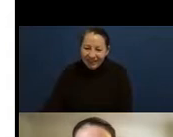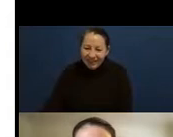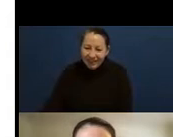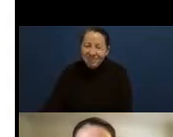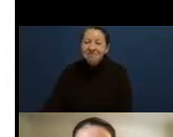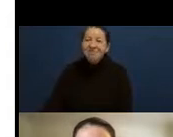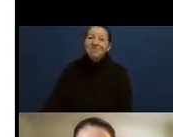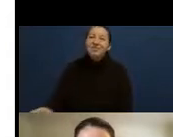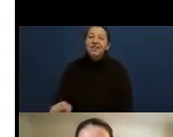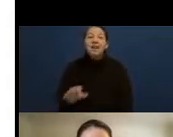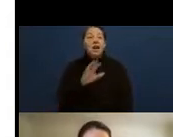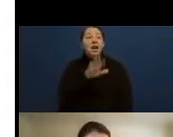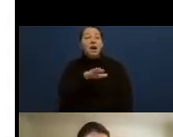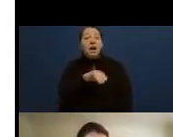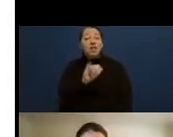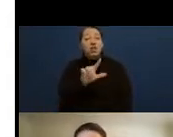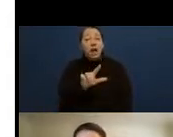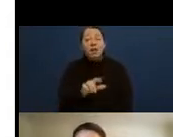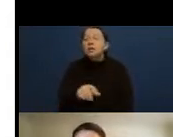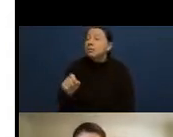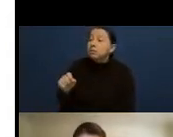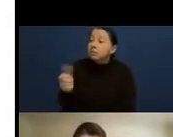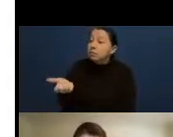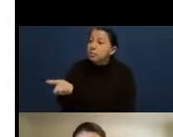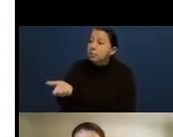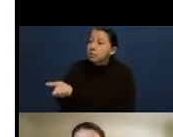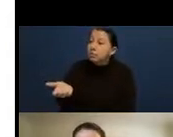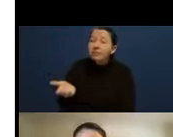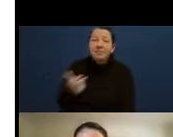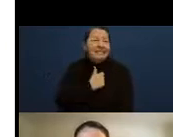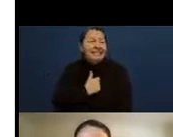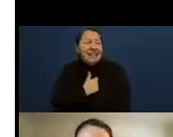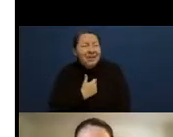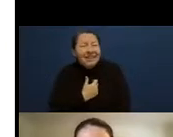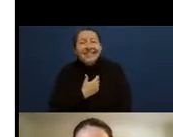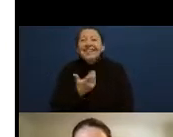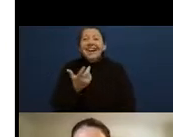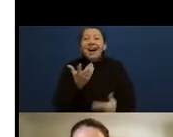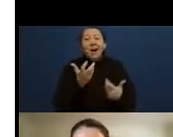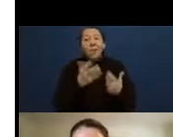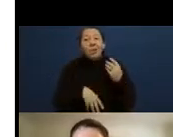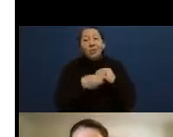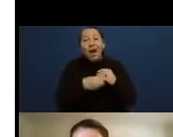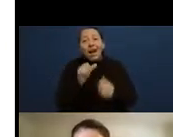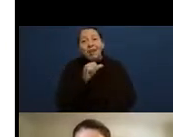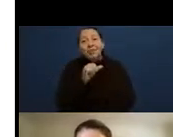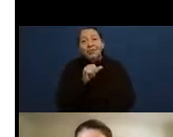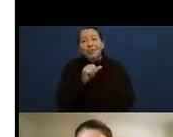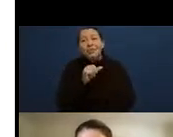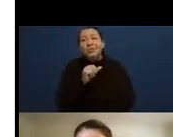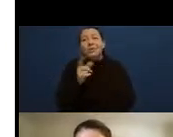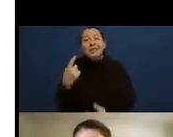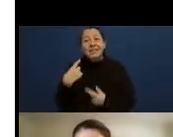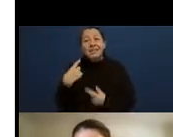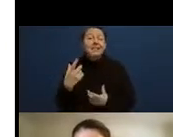So, And Janelle, Mhm. Sorry, I was just going to add in that since COVID